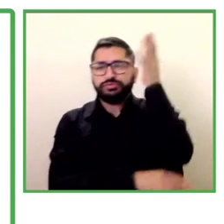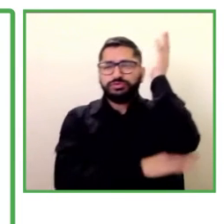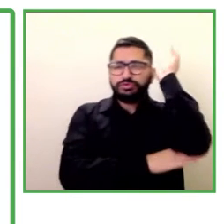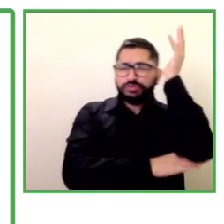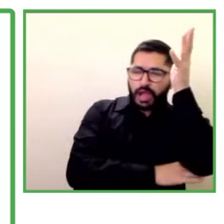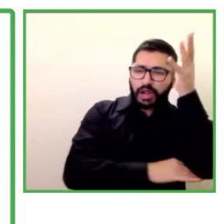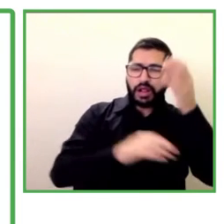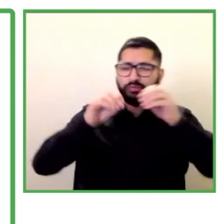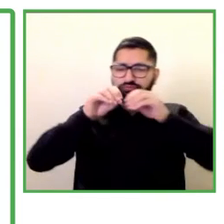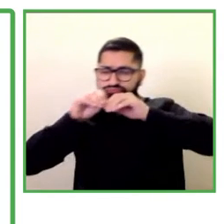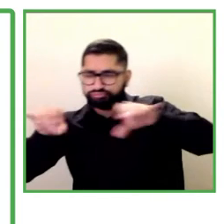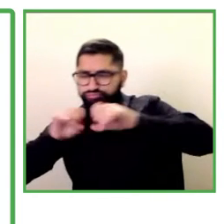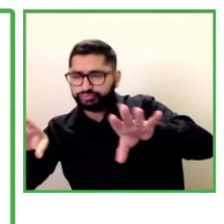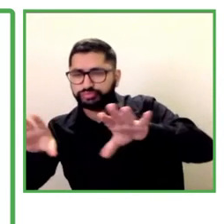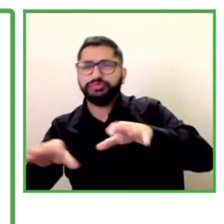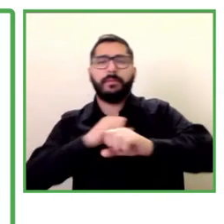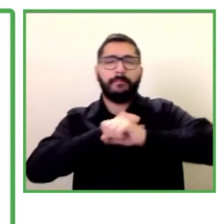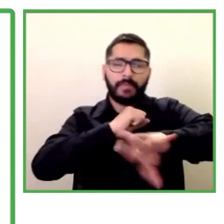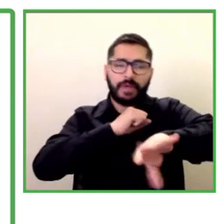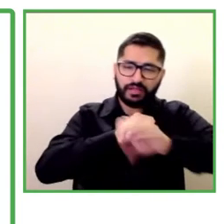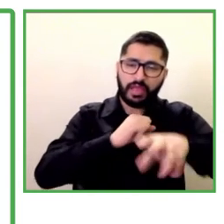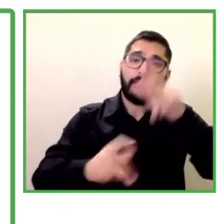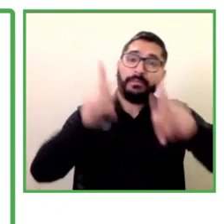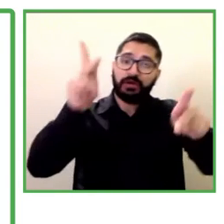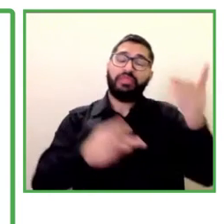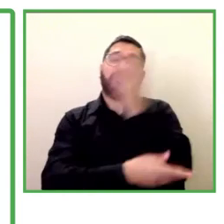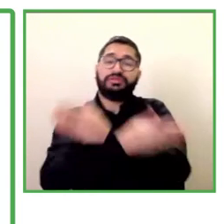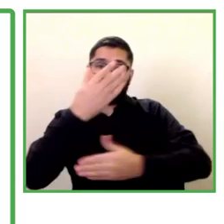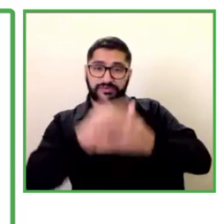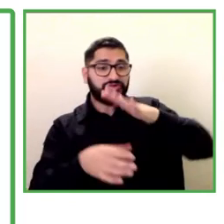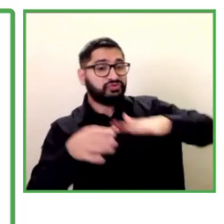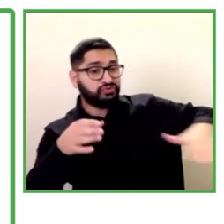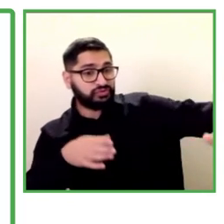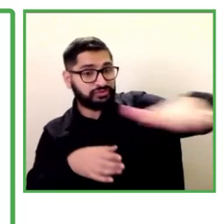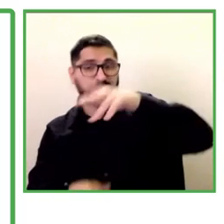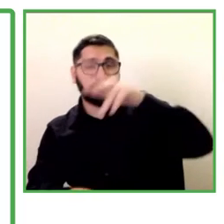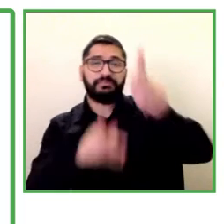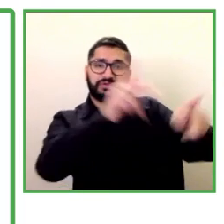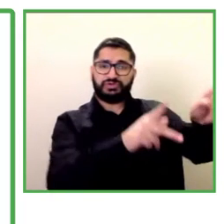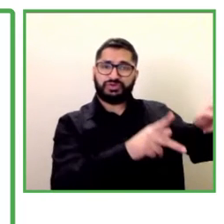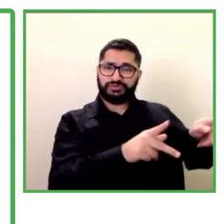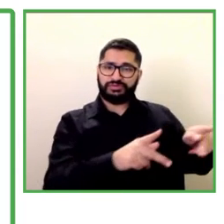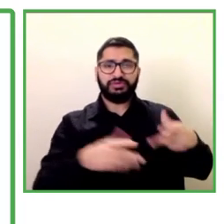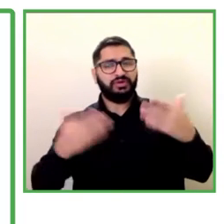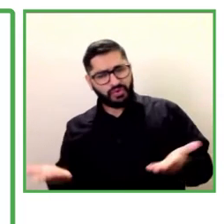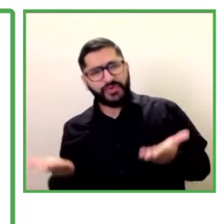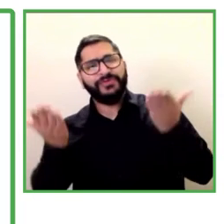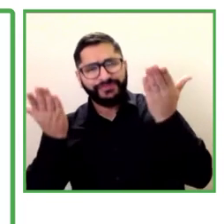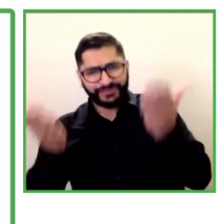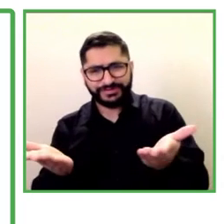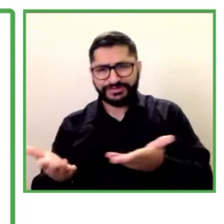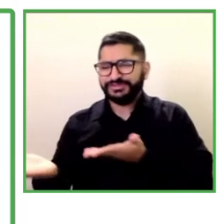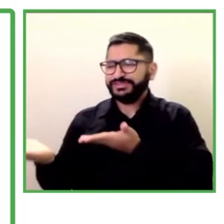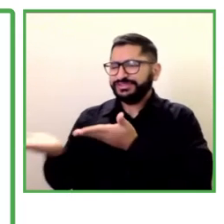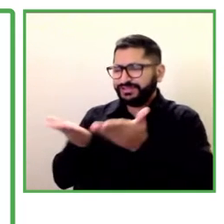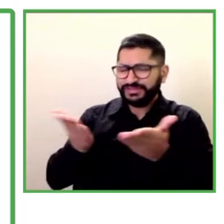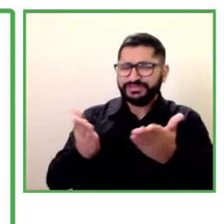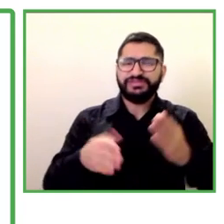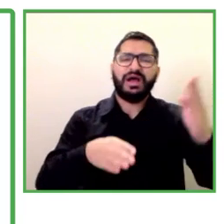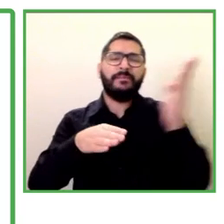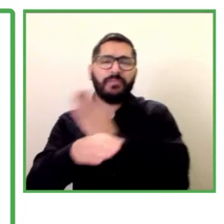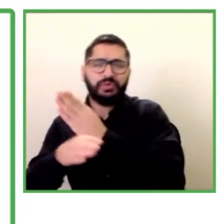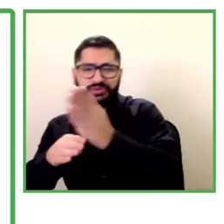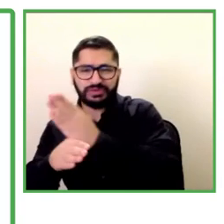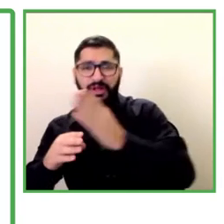to strengthen the services that are given to the companies and for them to be able to have more options for